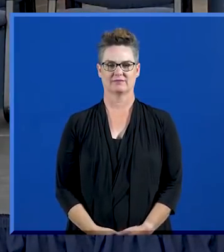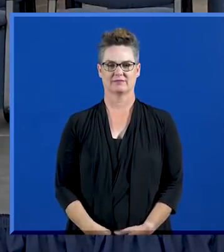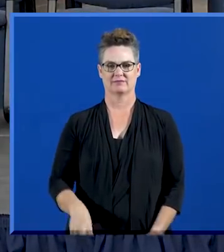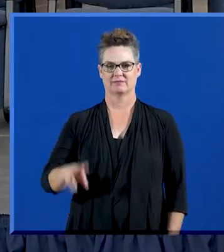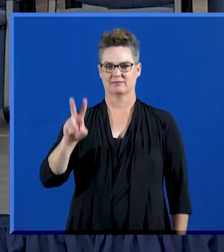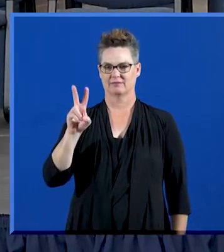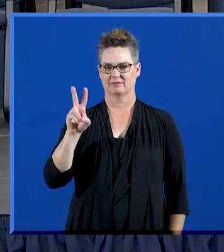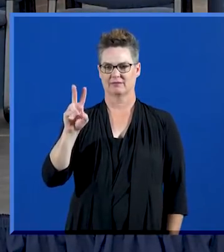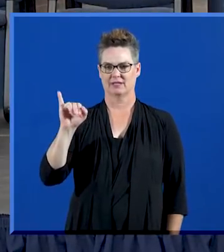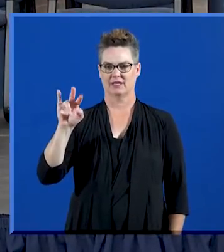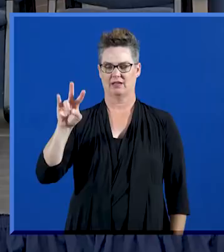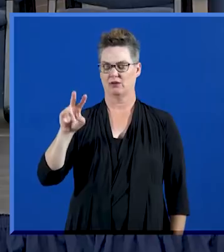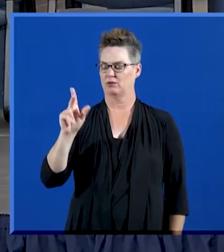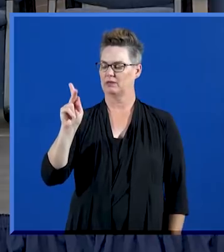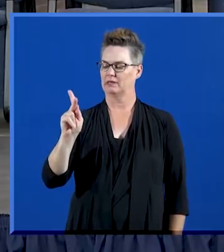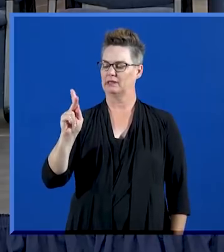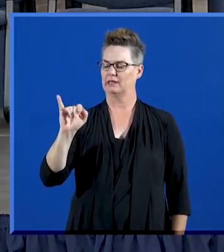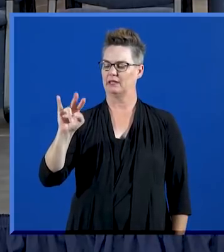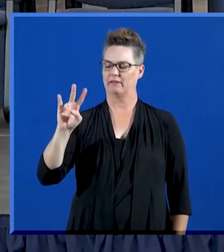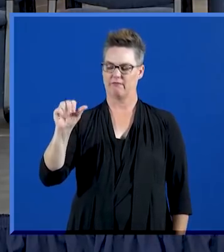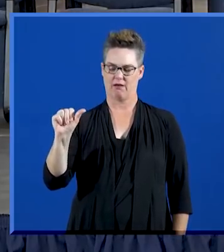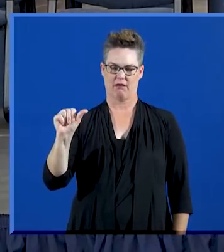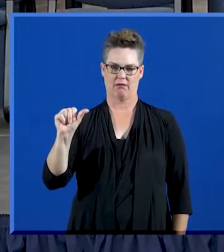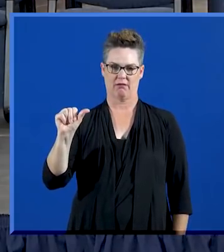Kiva Reddick.